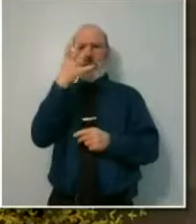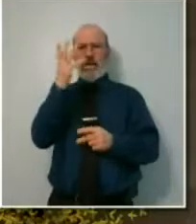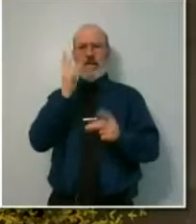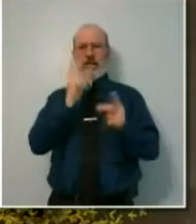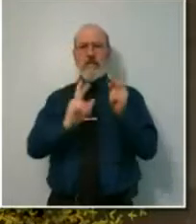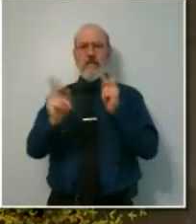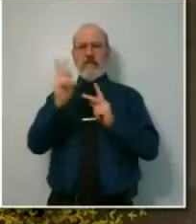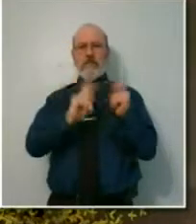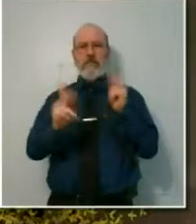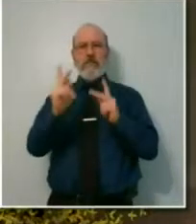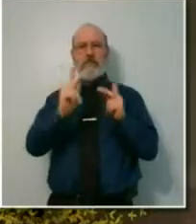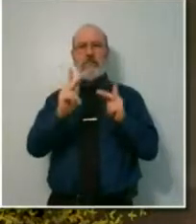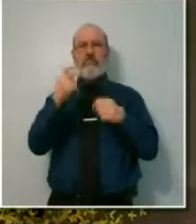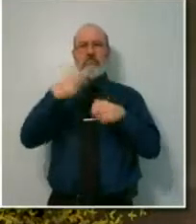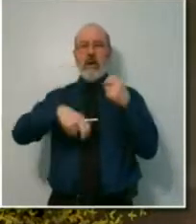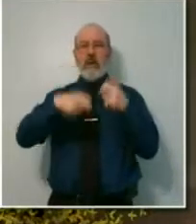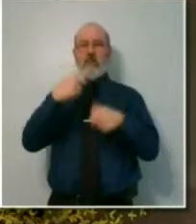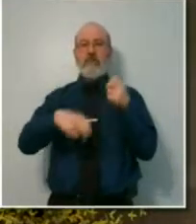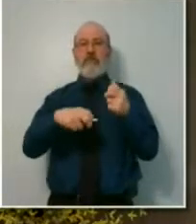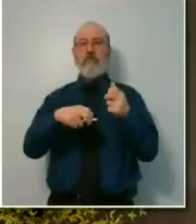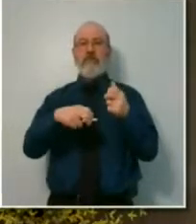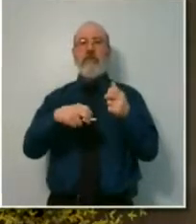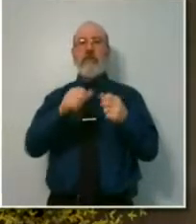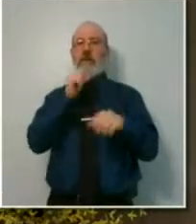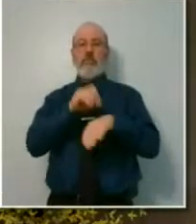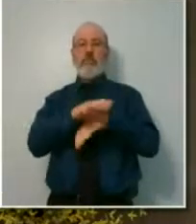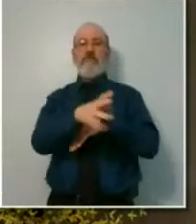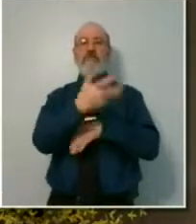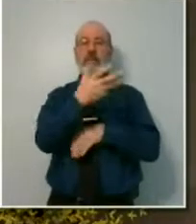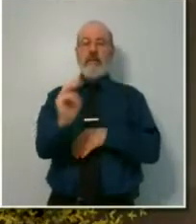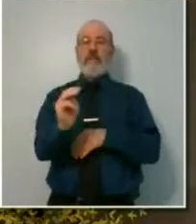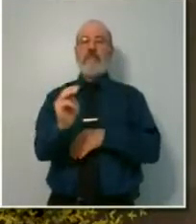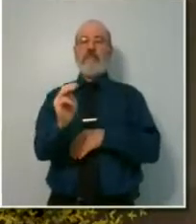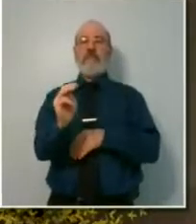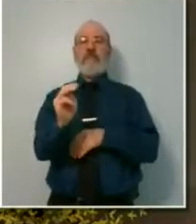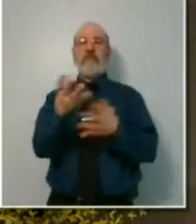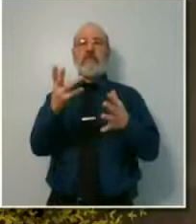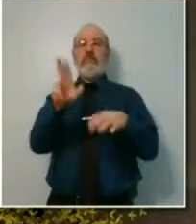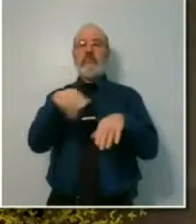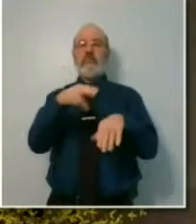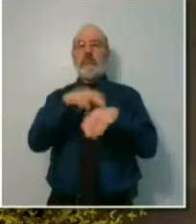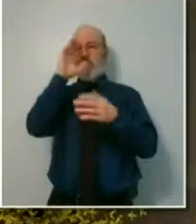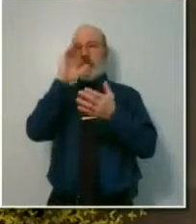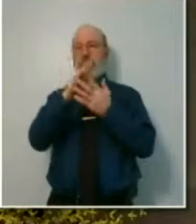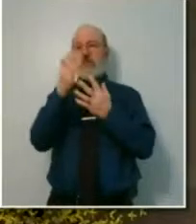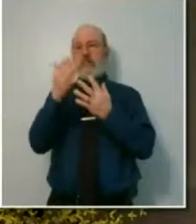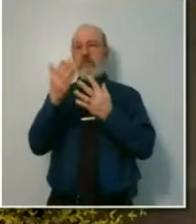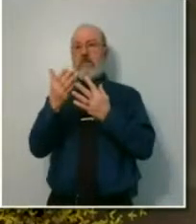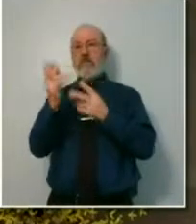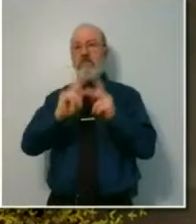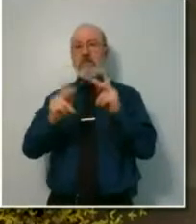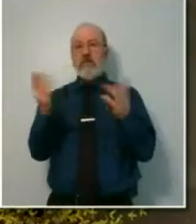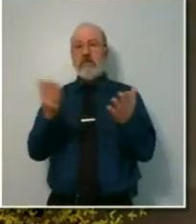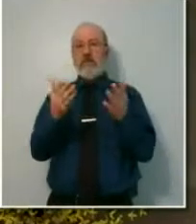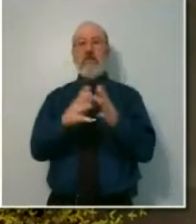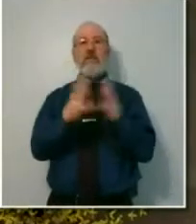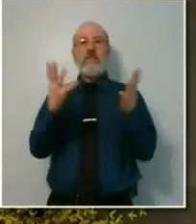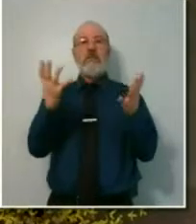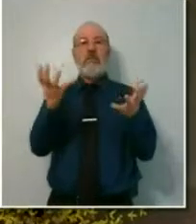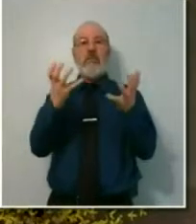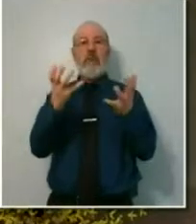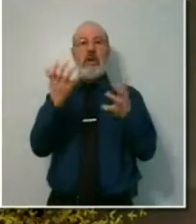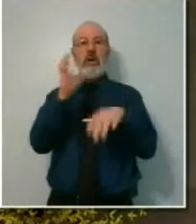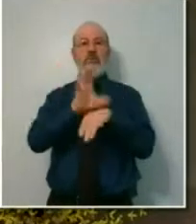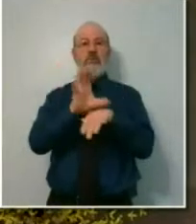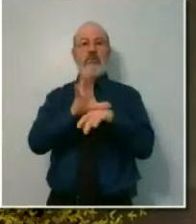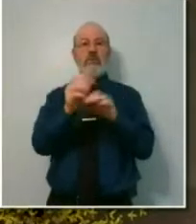a white person problem, and it won't affect them. These are common beliefs among locals. As much as we want our church to be